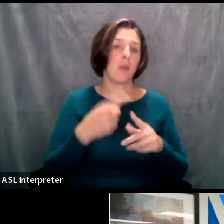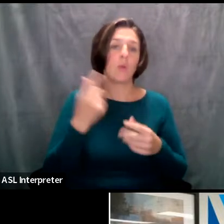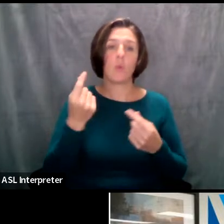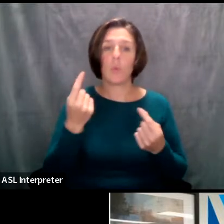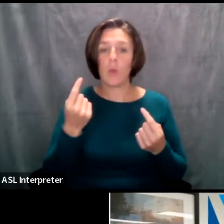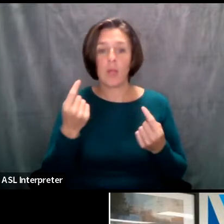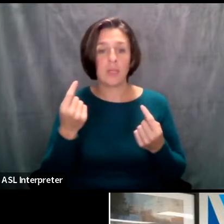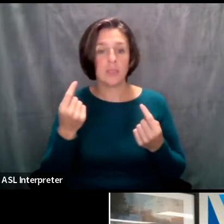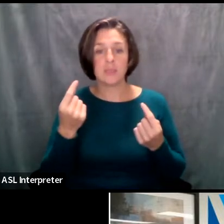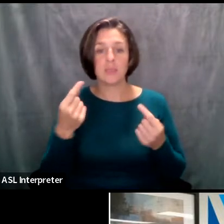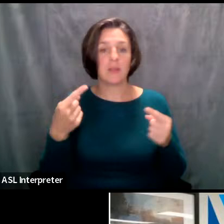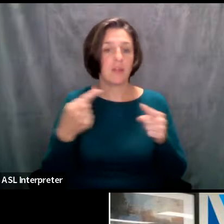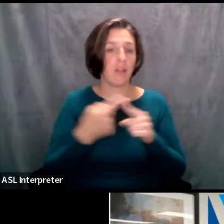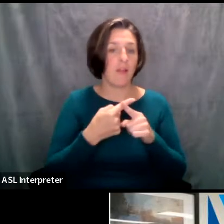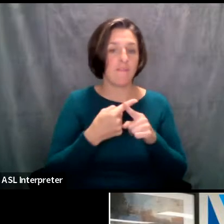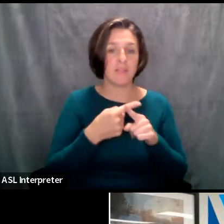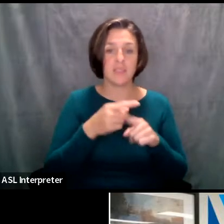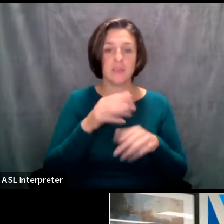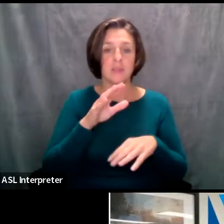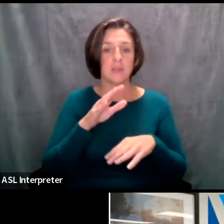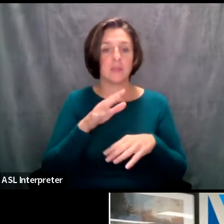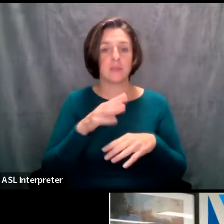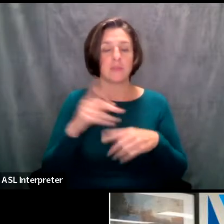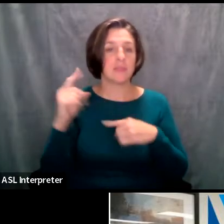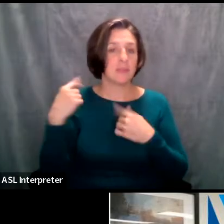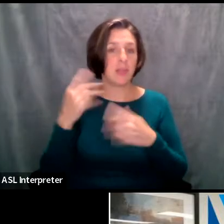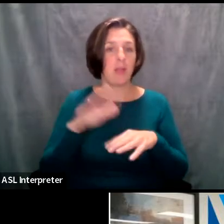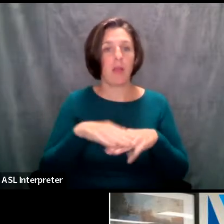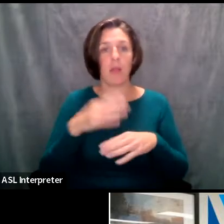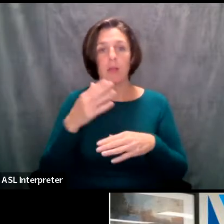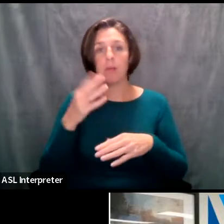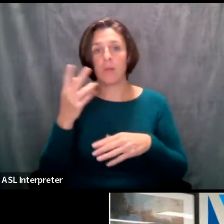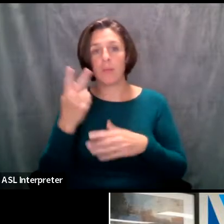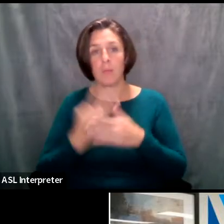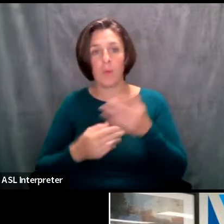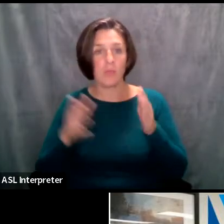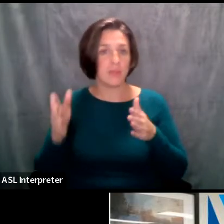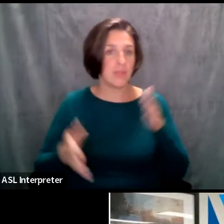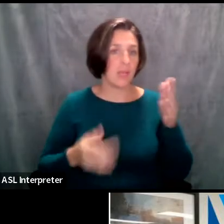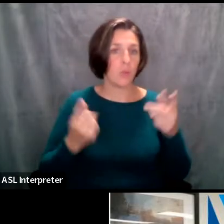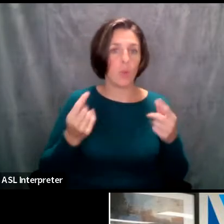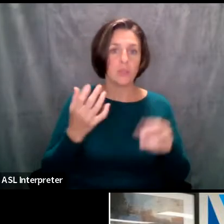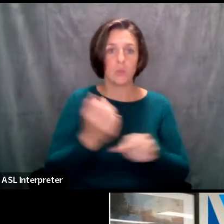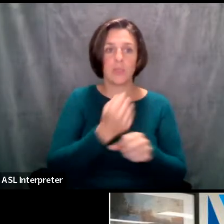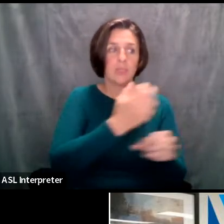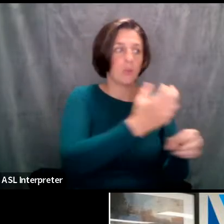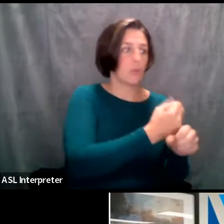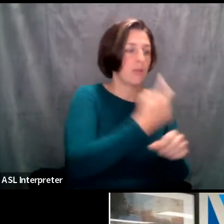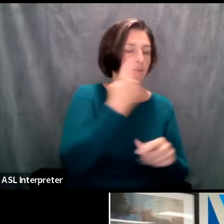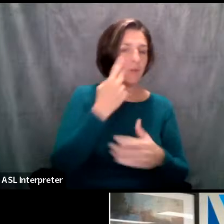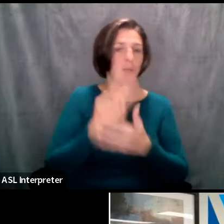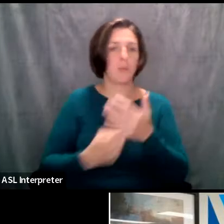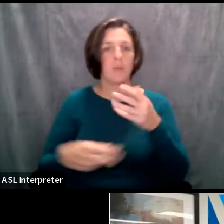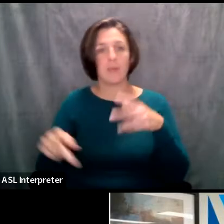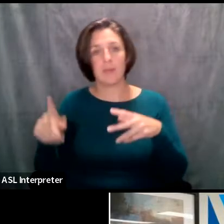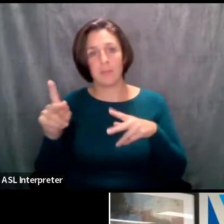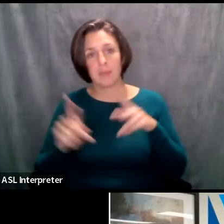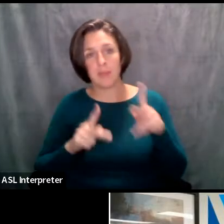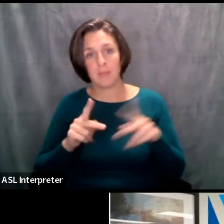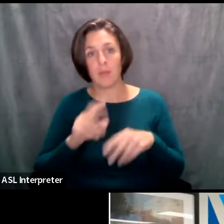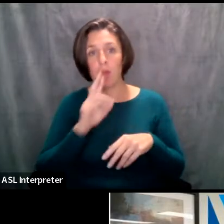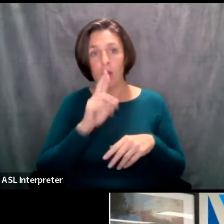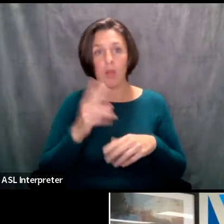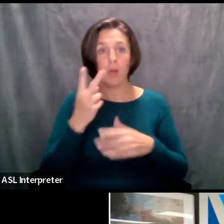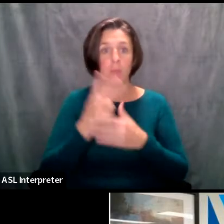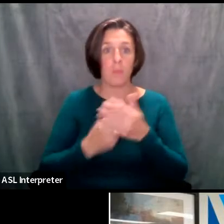has been on both sides and, you know, what would be a win-win for both people, or both groups